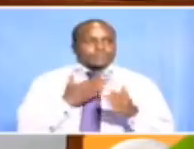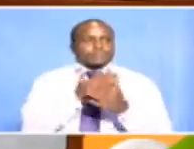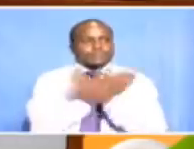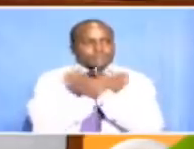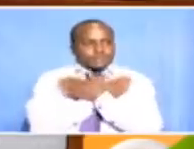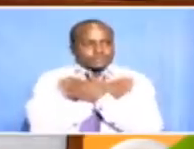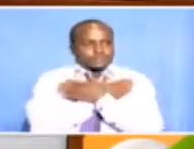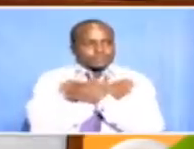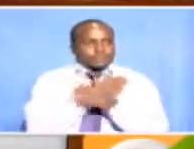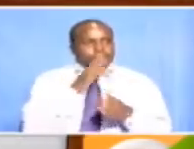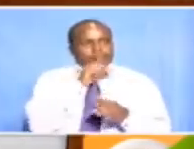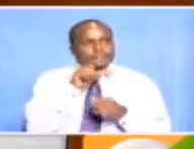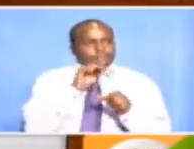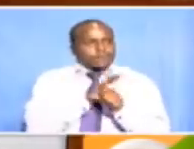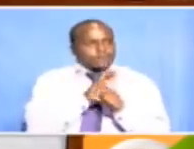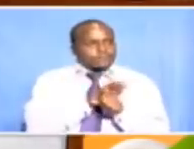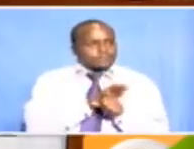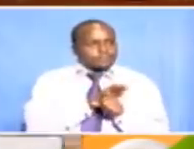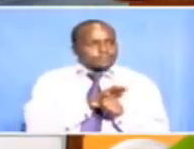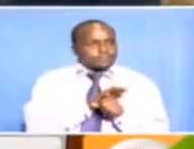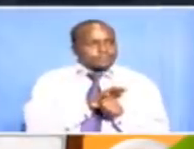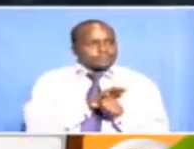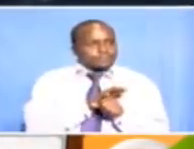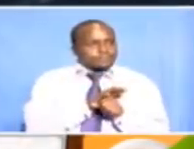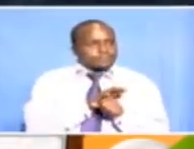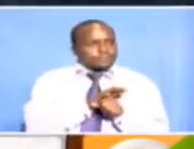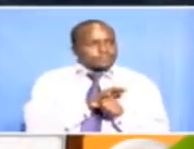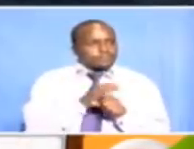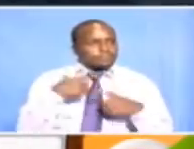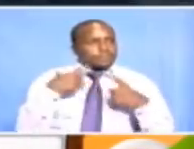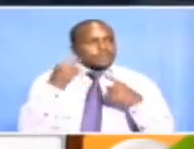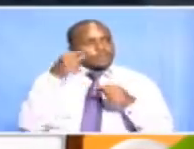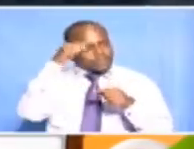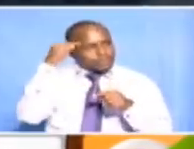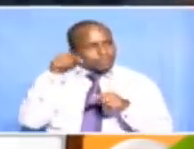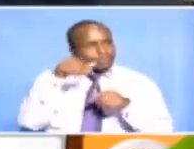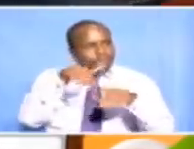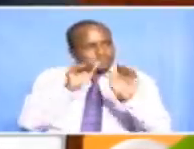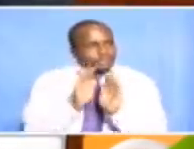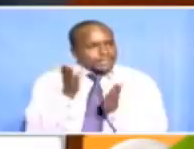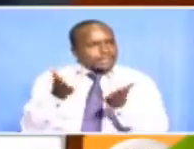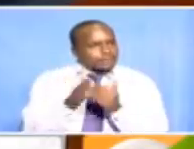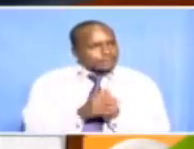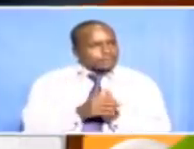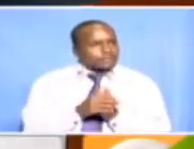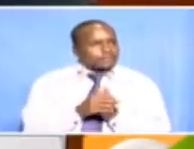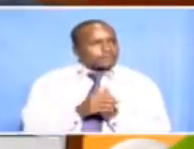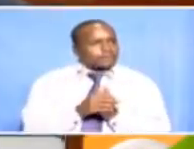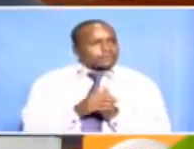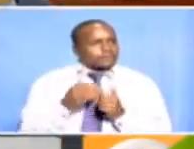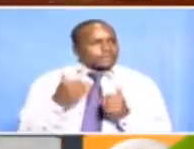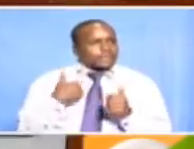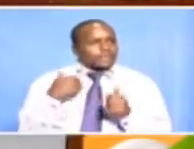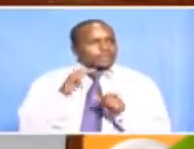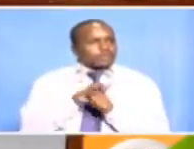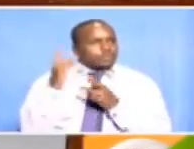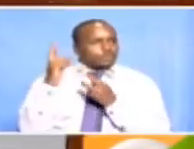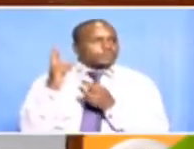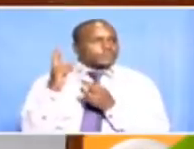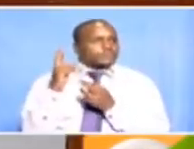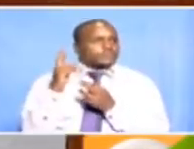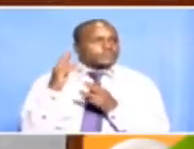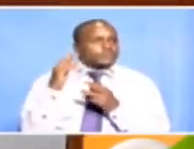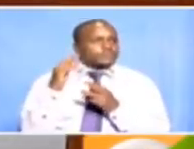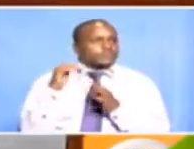miss him a lot. I go to Mua because his grave is there. And he had a lot of hopes in